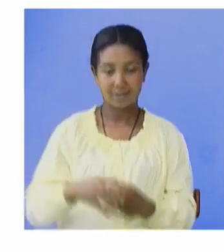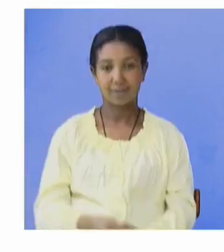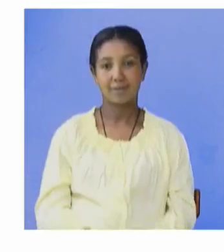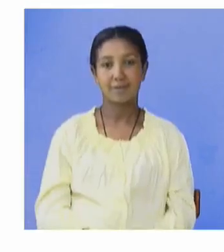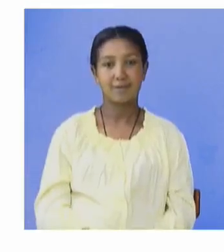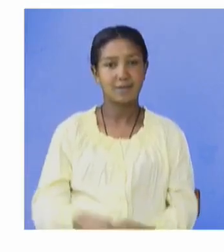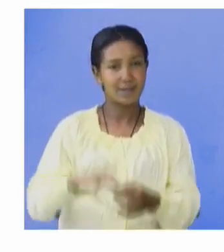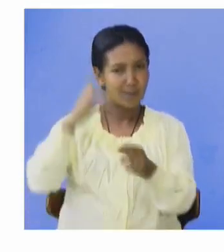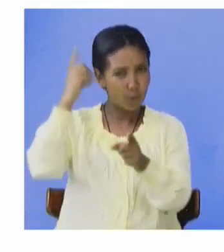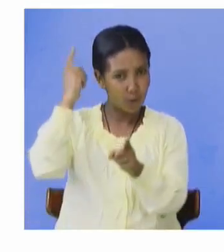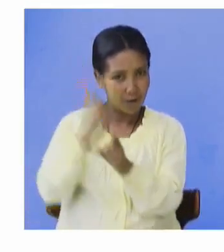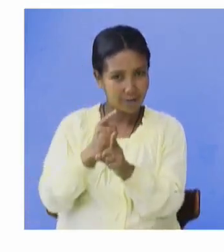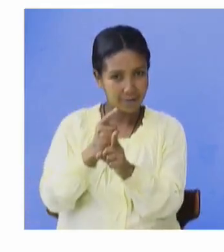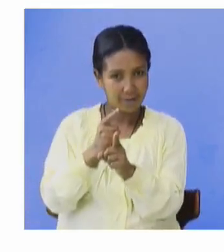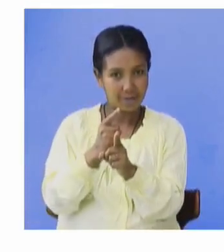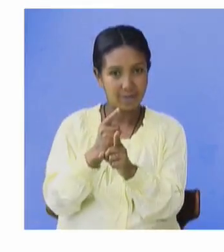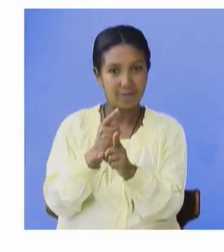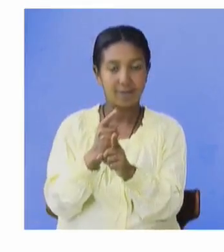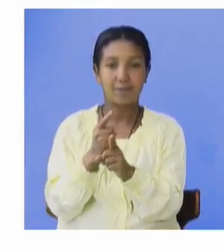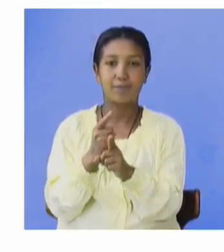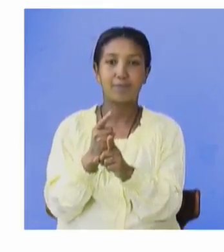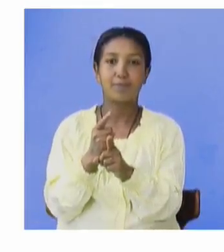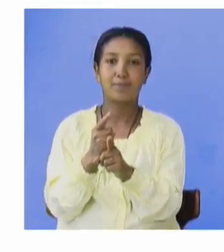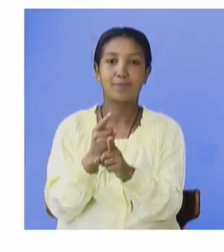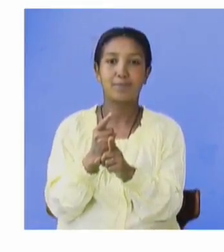the correct